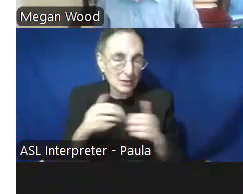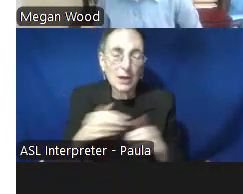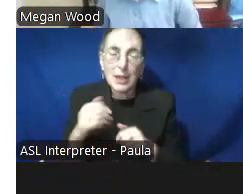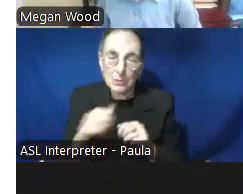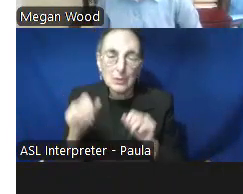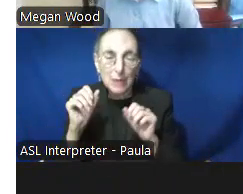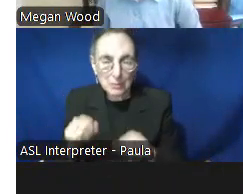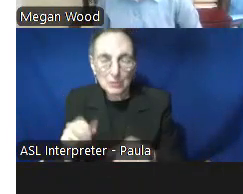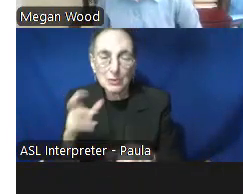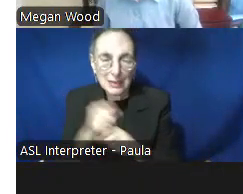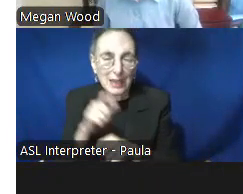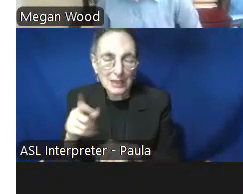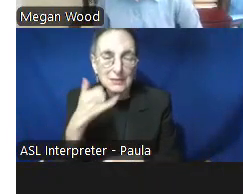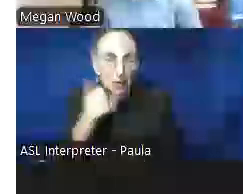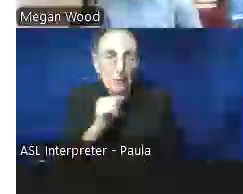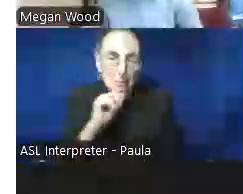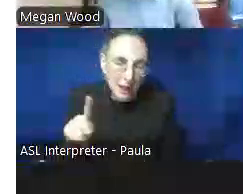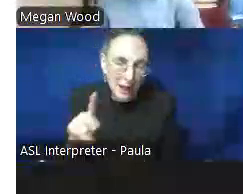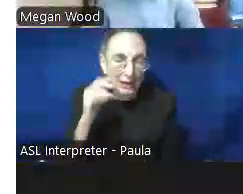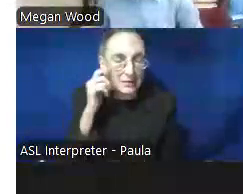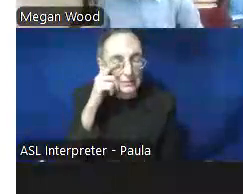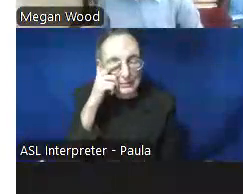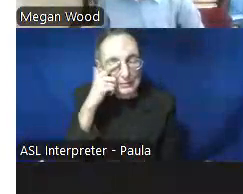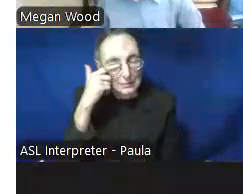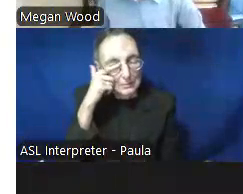wait for it. Yeah,